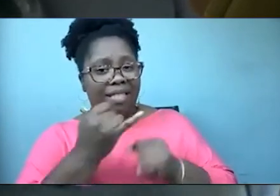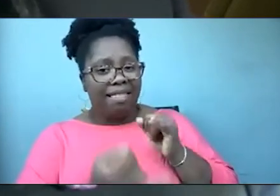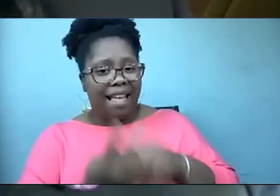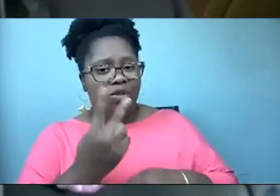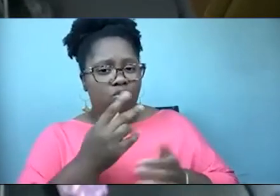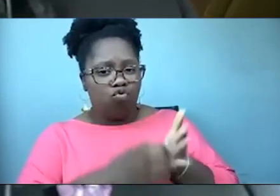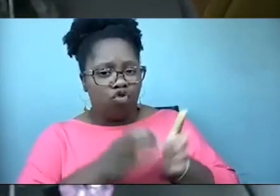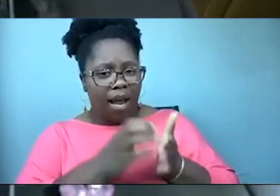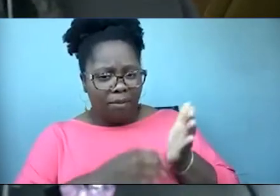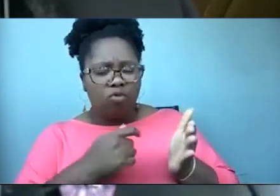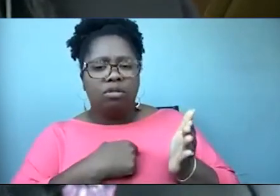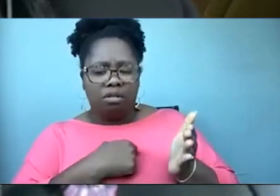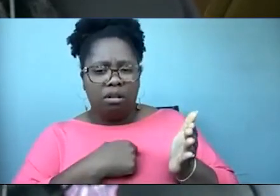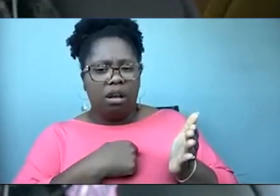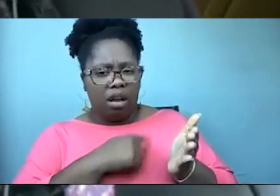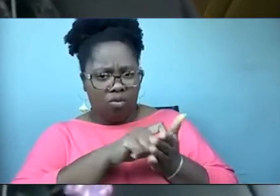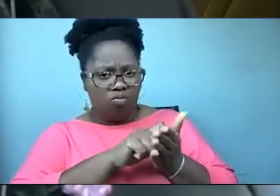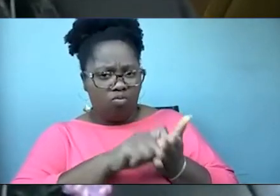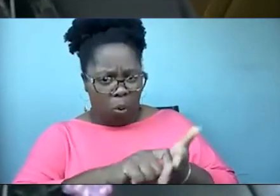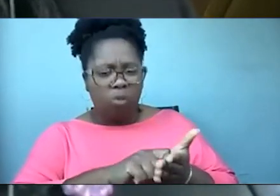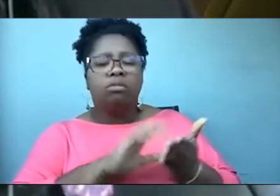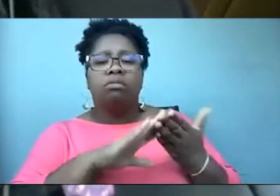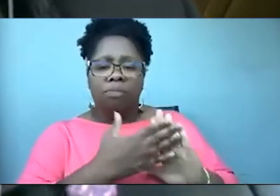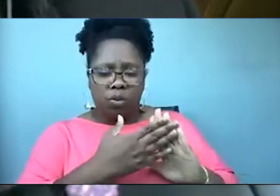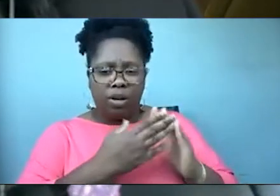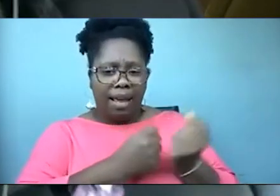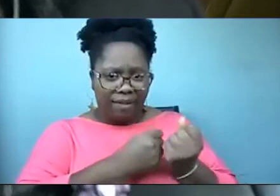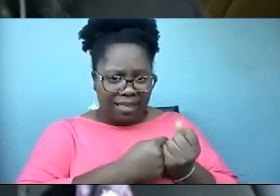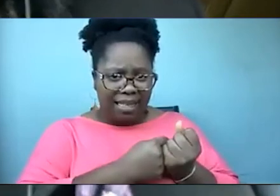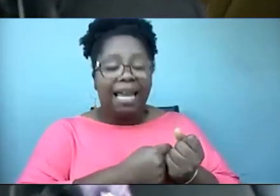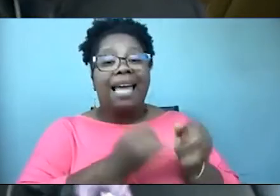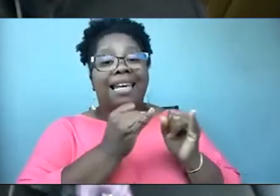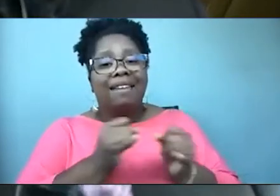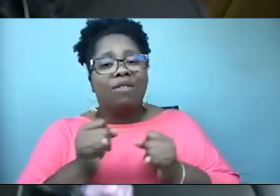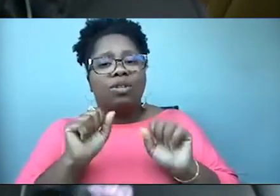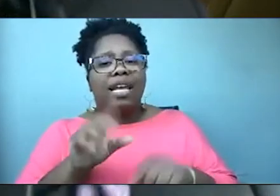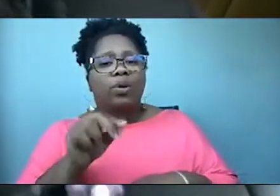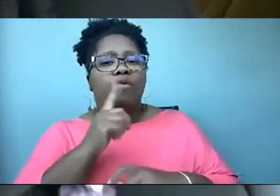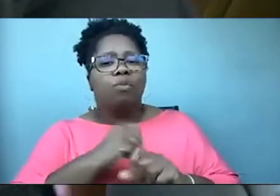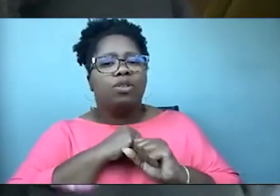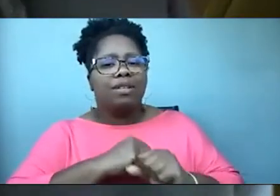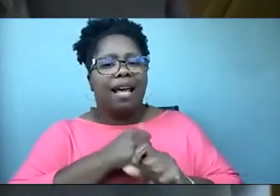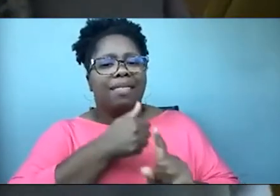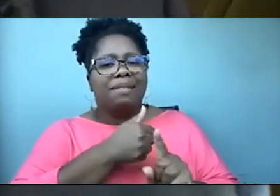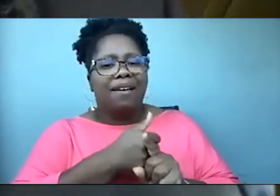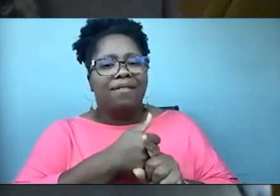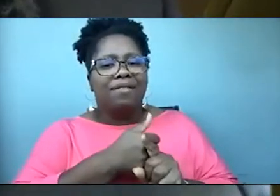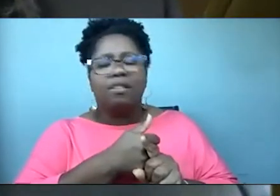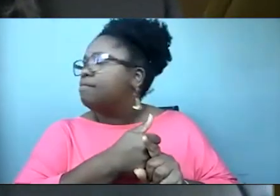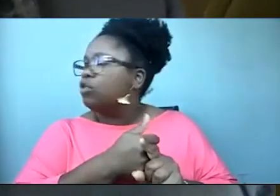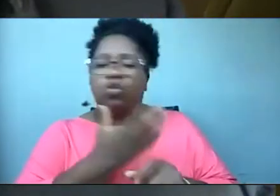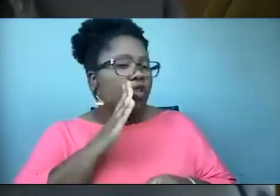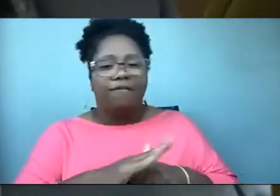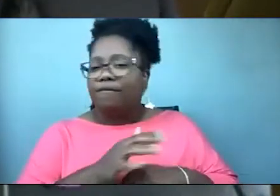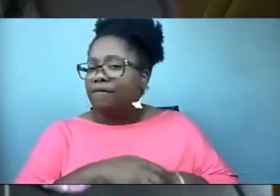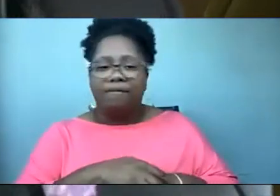individuals can do to protect themselves, but it's not enough. We can't rely upon individual action. And there's no need to. We